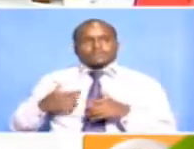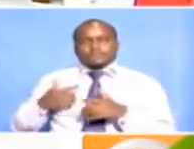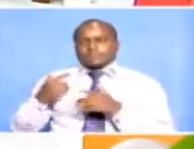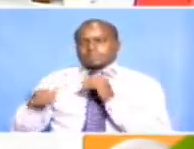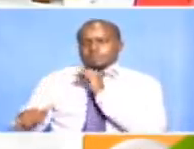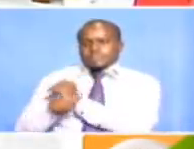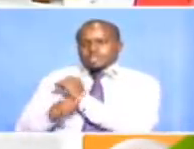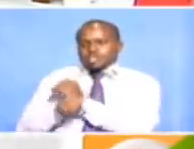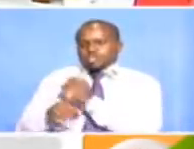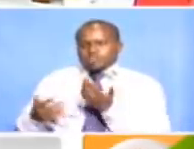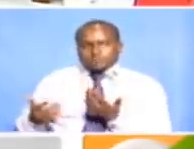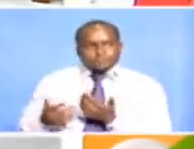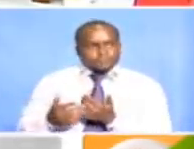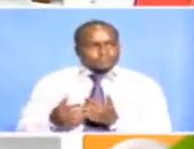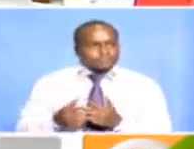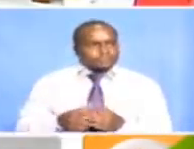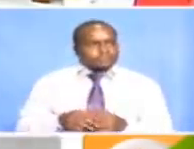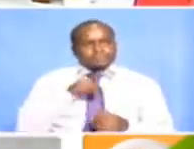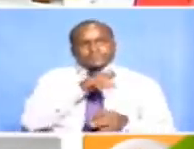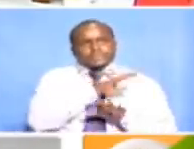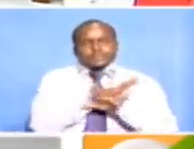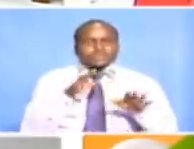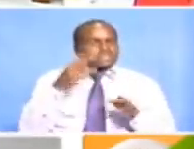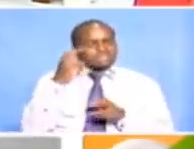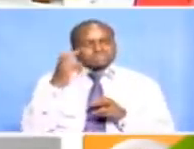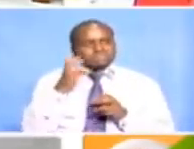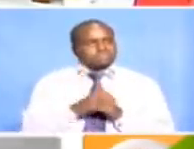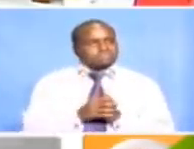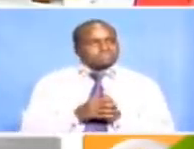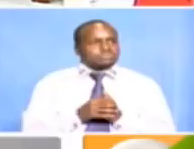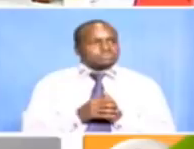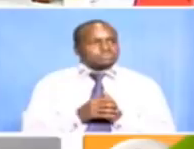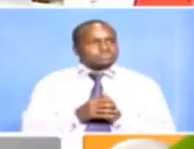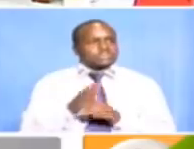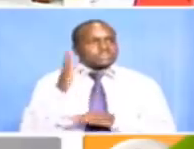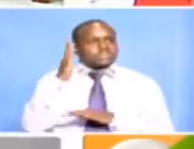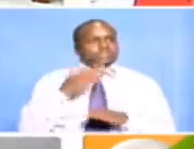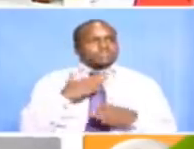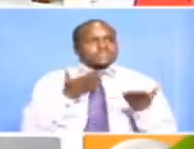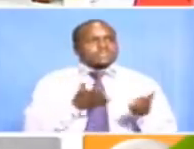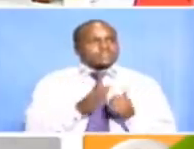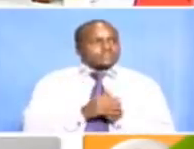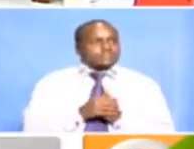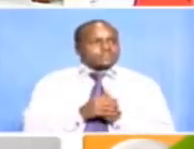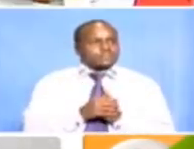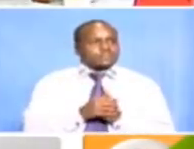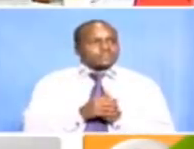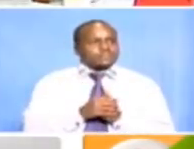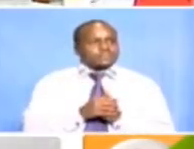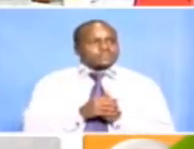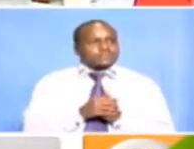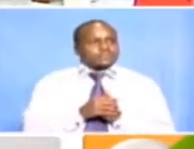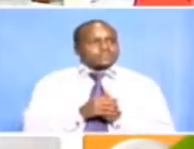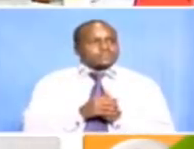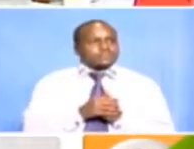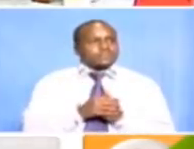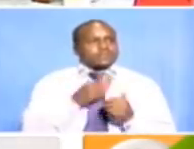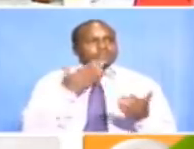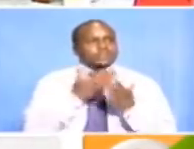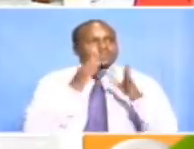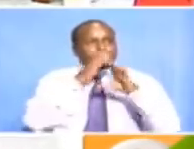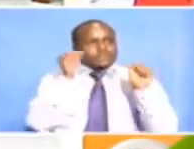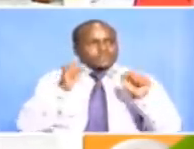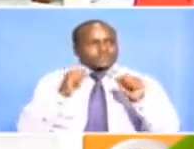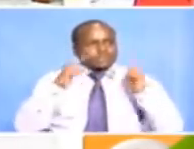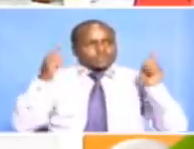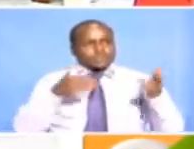danger. That is an issue. My security bado iko hapo. That will be a side show. And I want to thank the president in a very